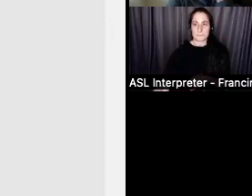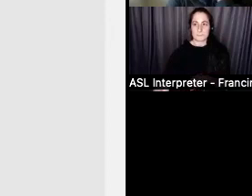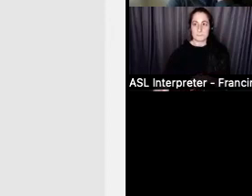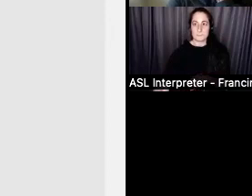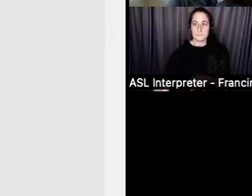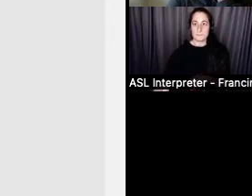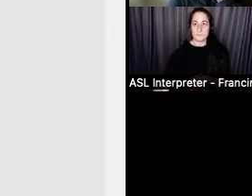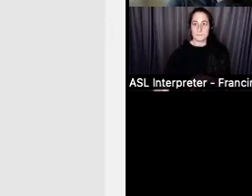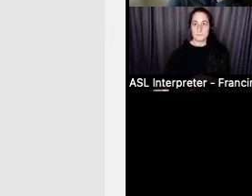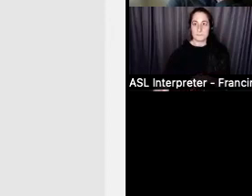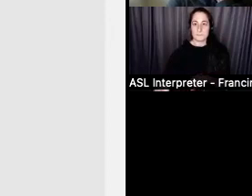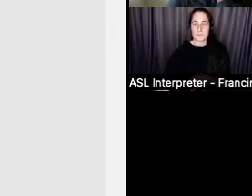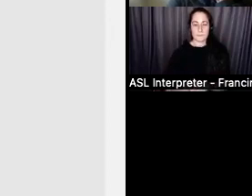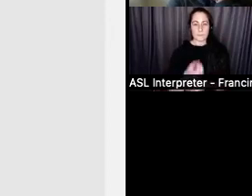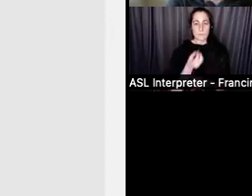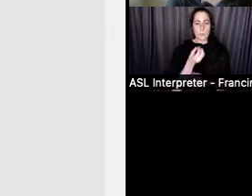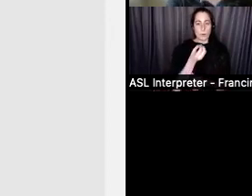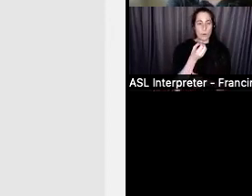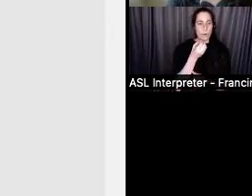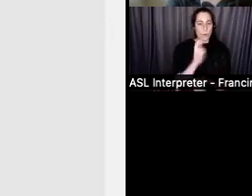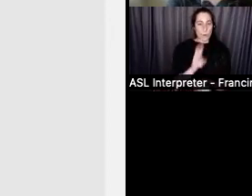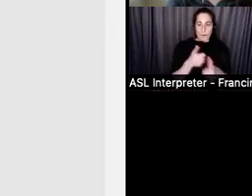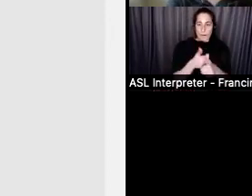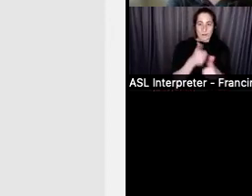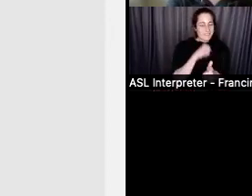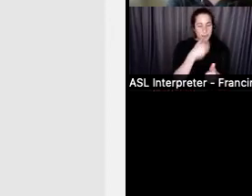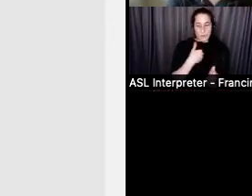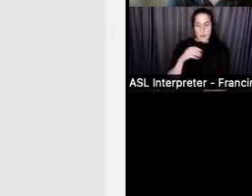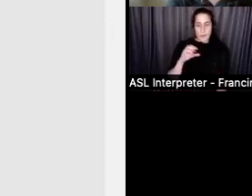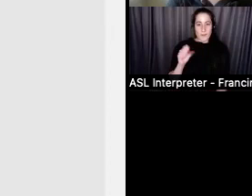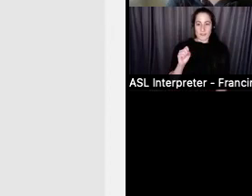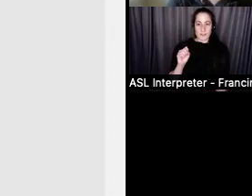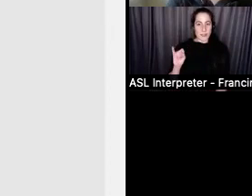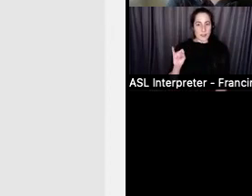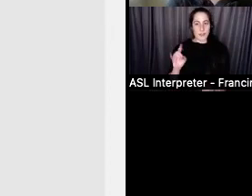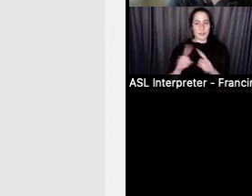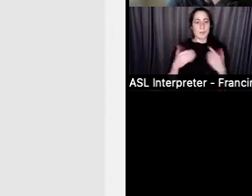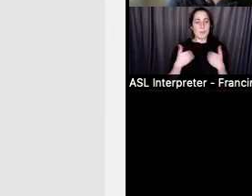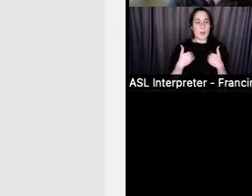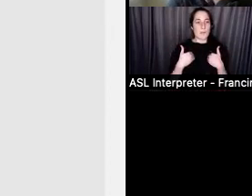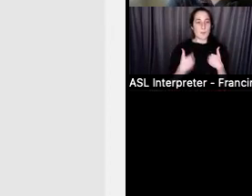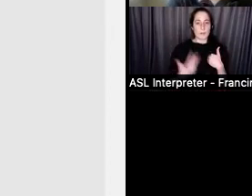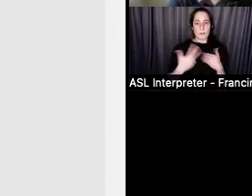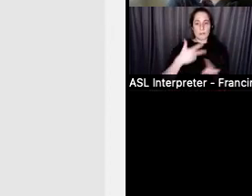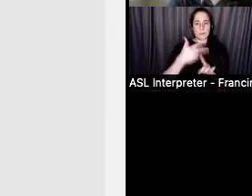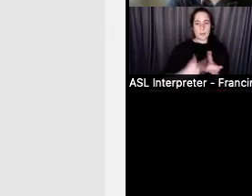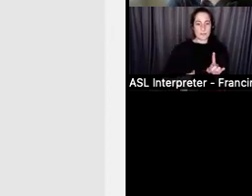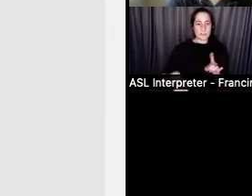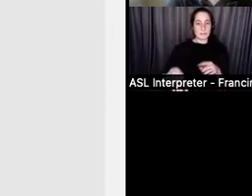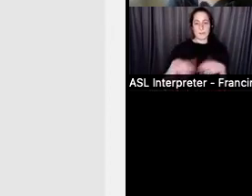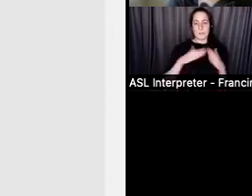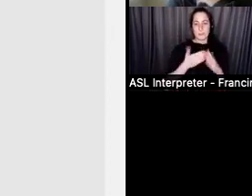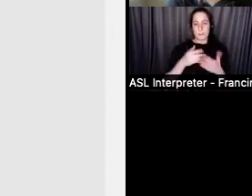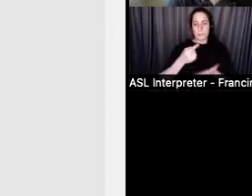Or you have to be somebody who does not have SSI, but you do have 3 or more months of assertive community treatment, also known as